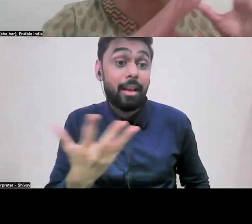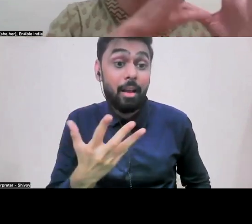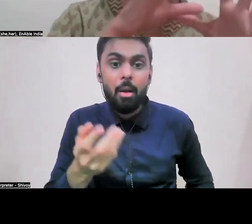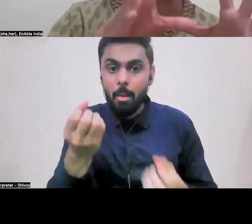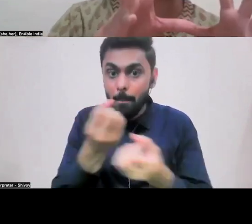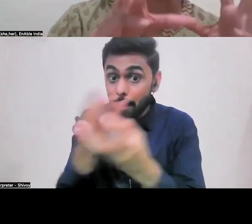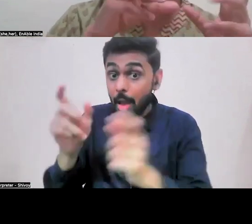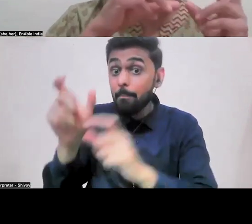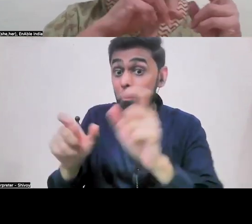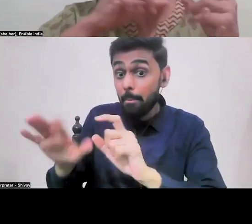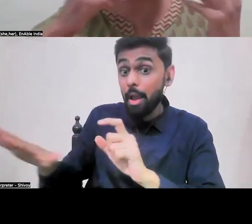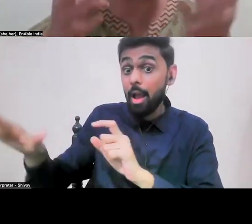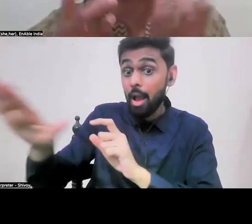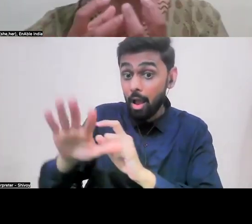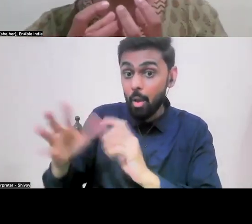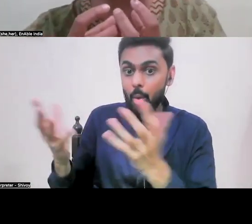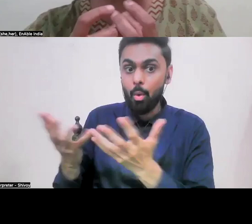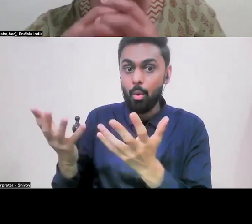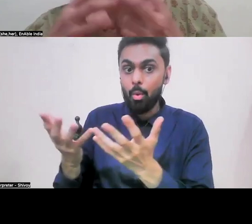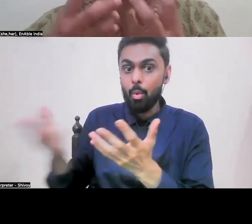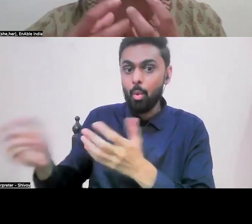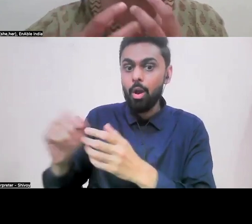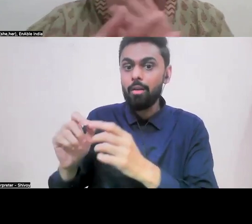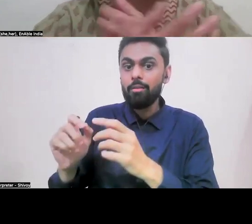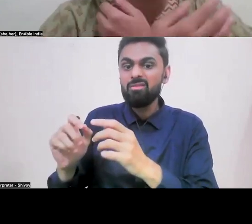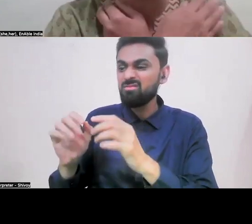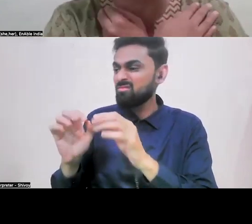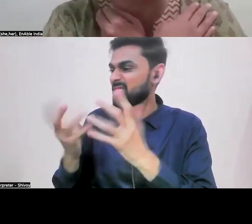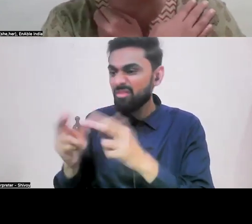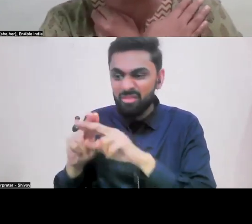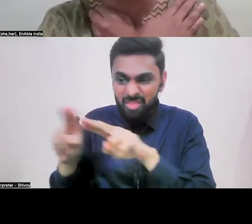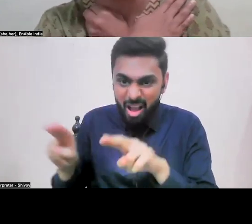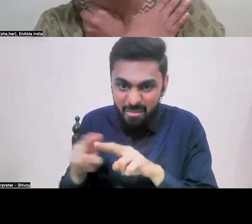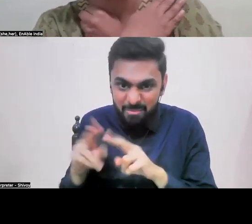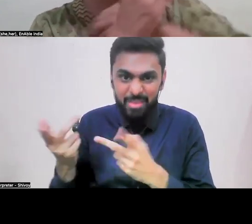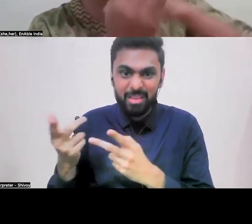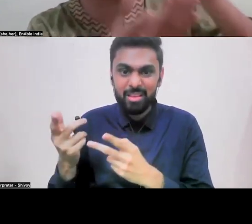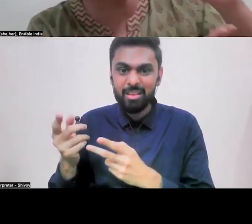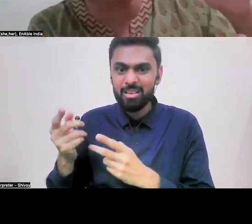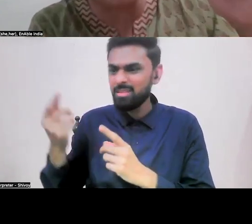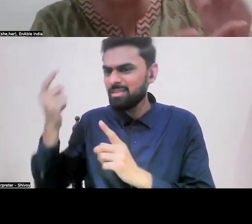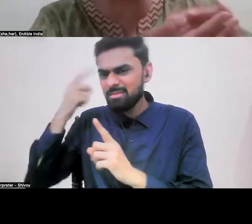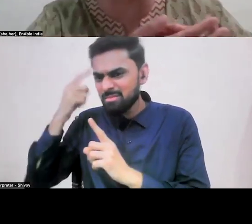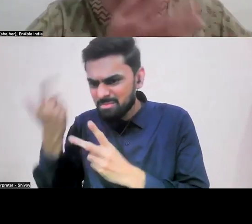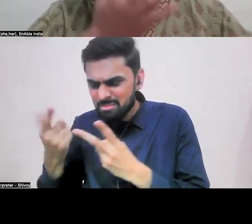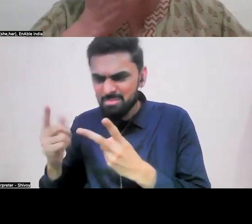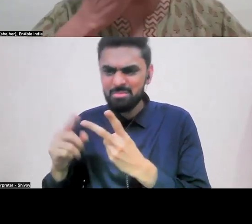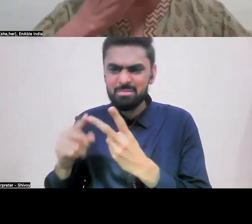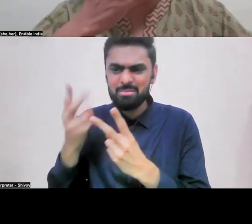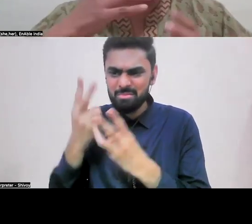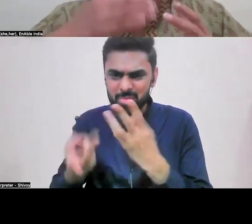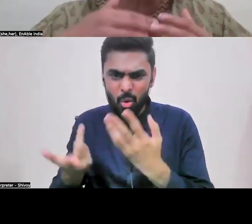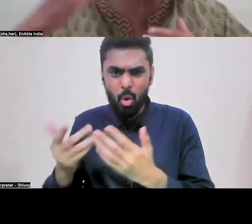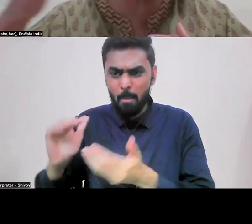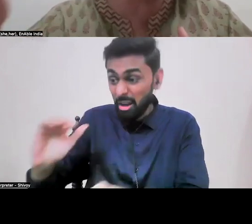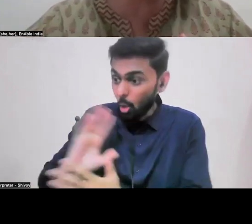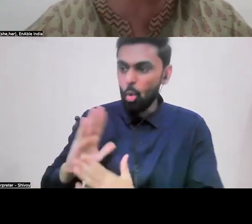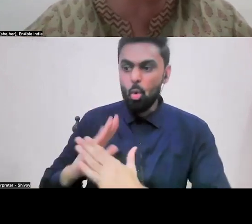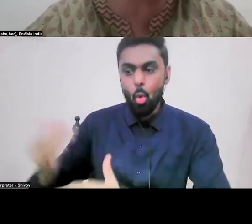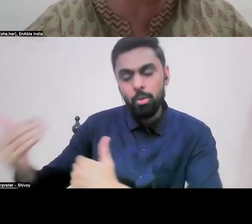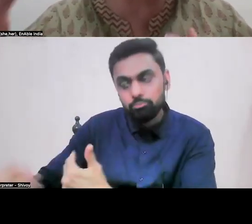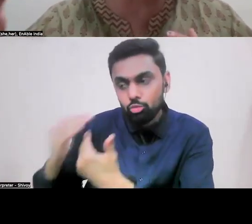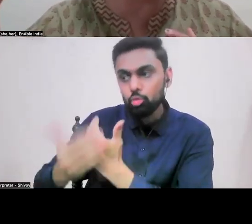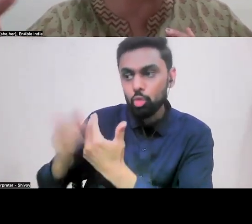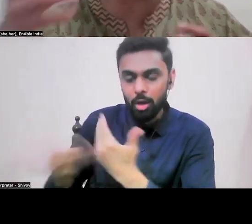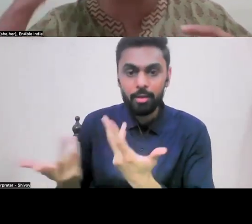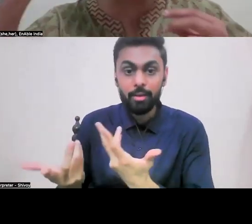come from a background of how their family behaved with the mental model of my child, being very protective. How is this person